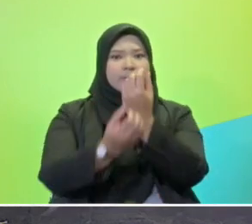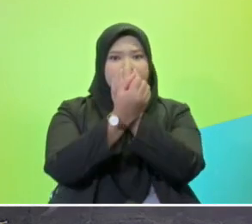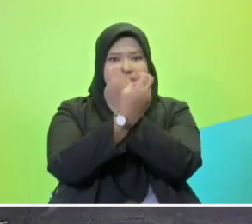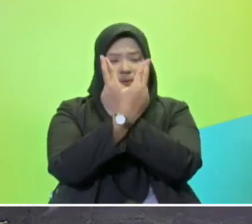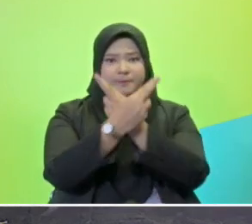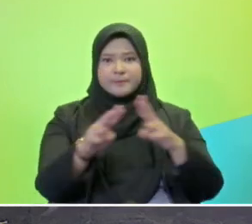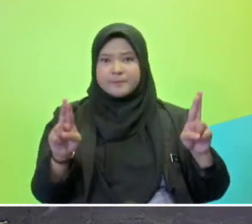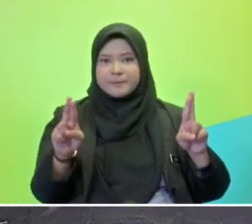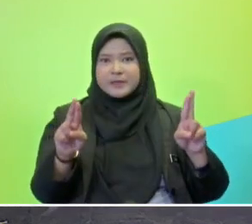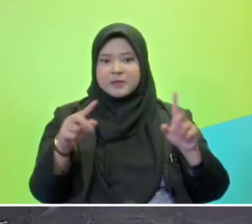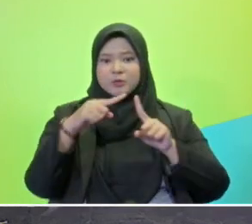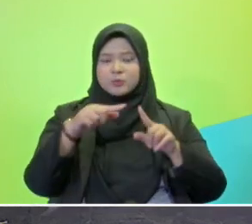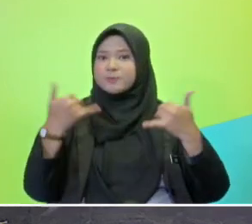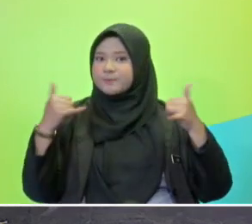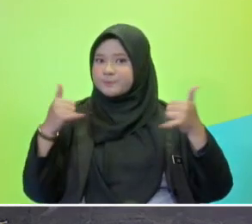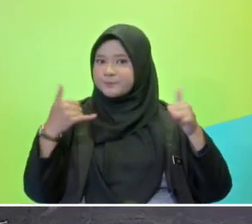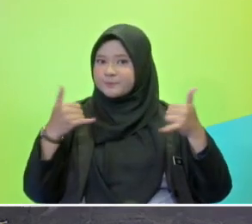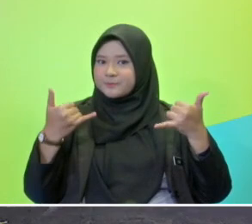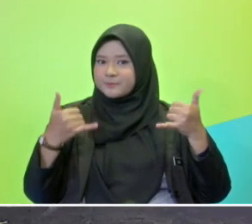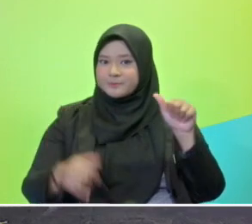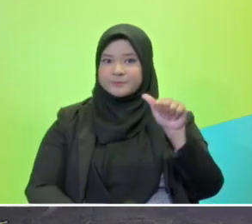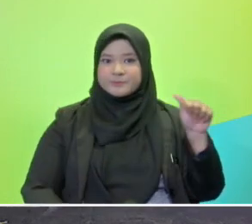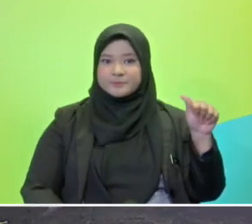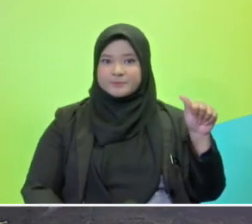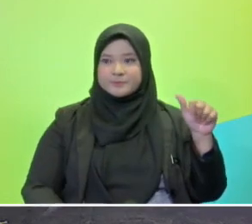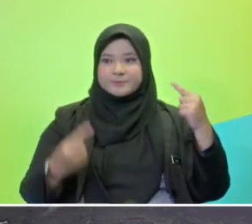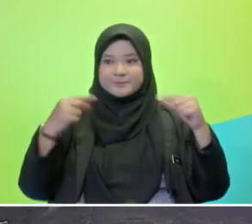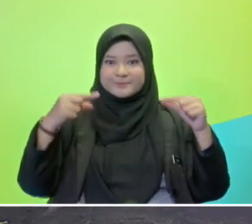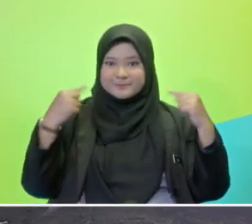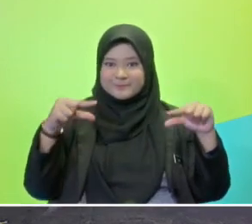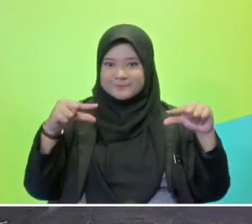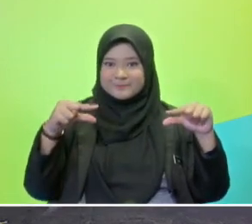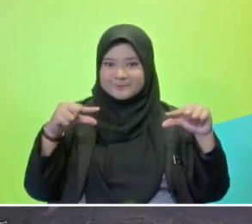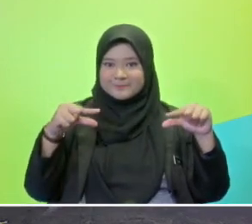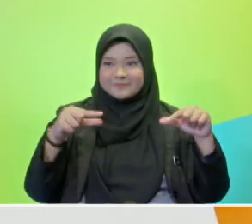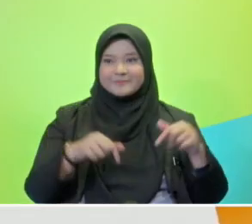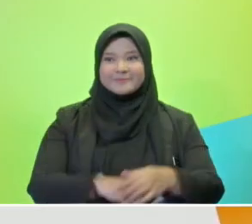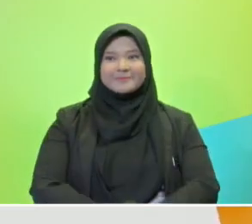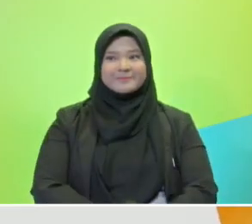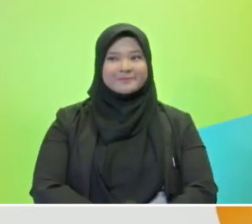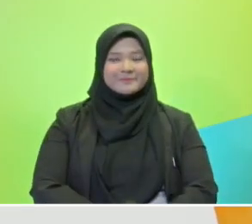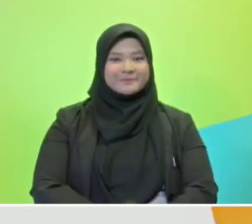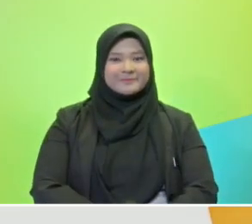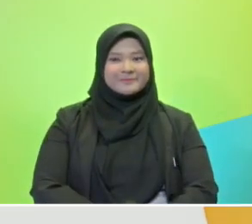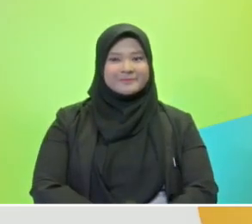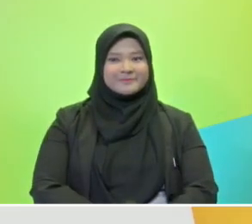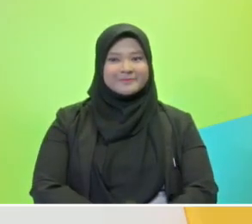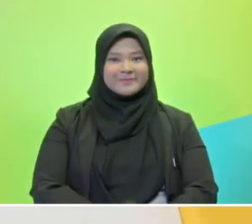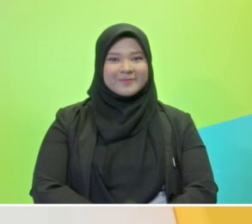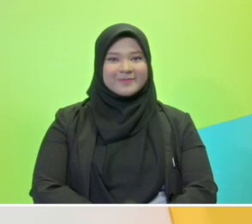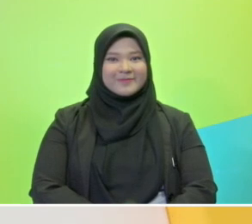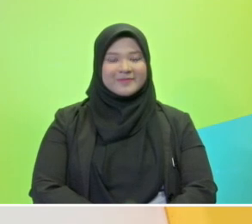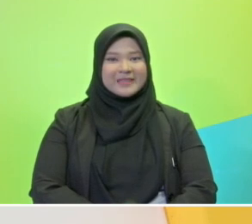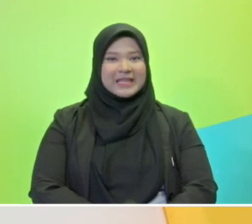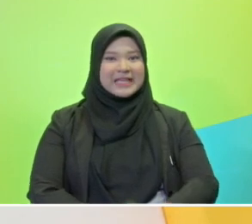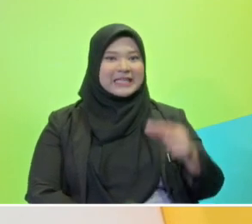Okay. Have you got your green flag and red flag ready? Ready, teacher. Ready. And Abang Irfan also